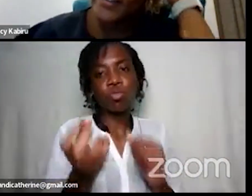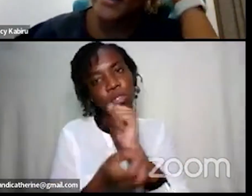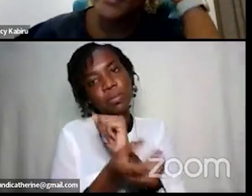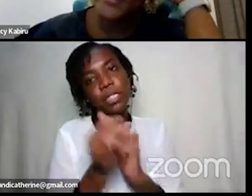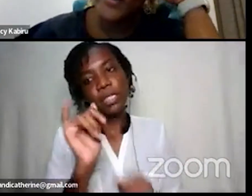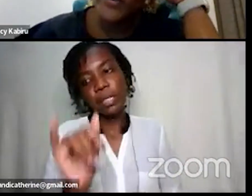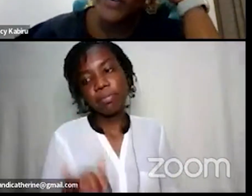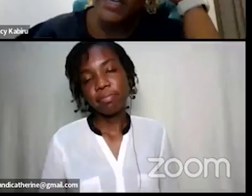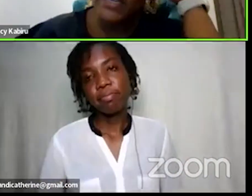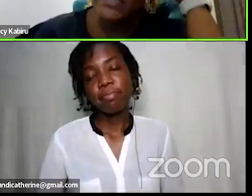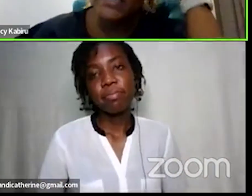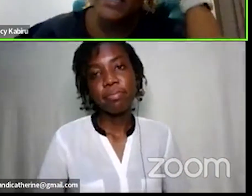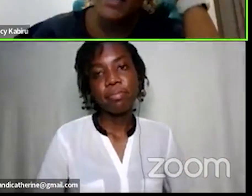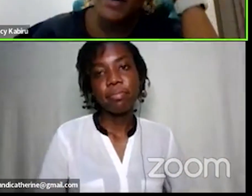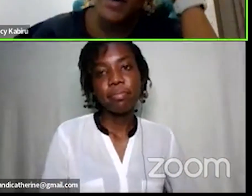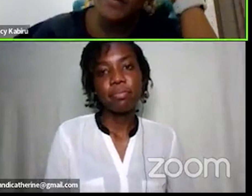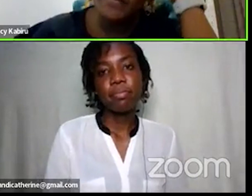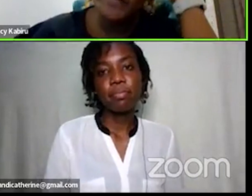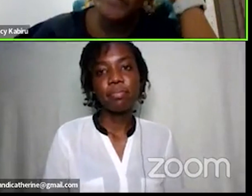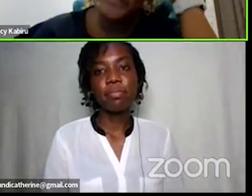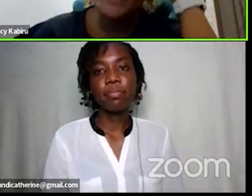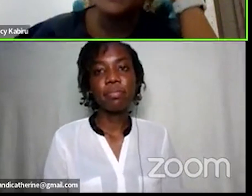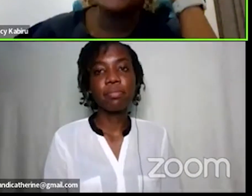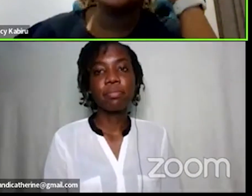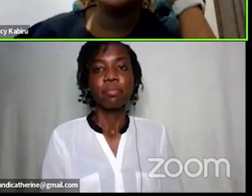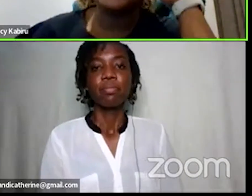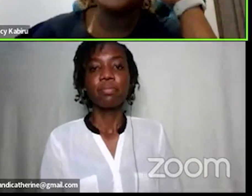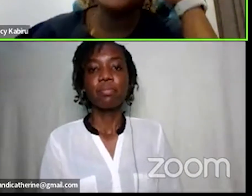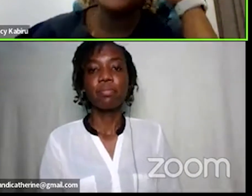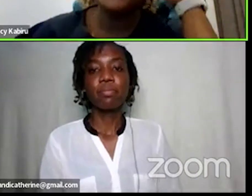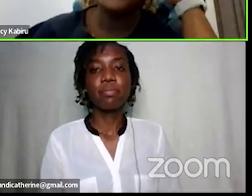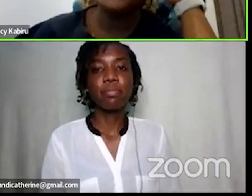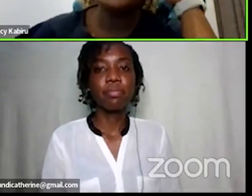please. All right.